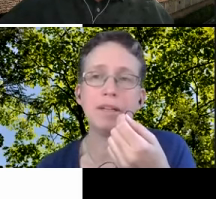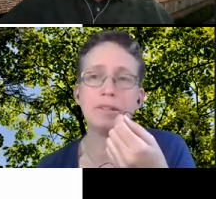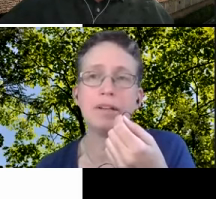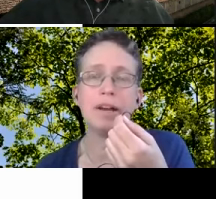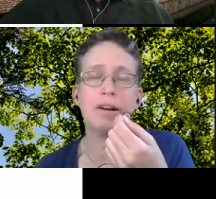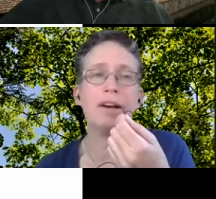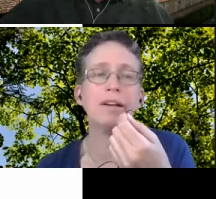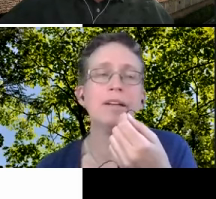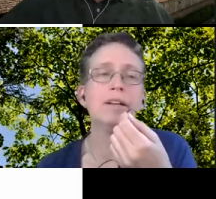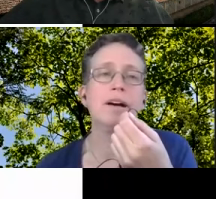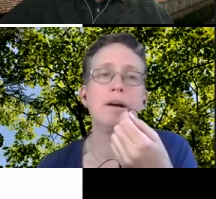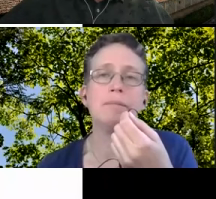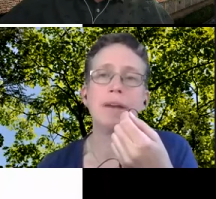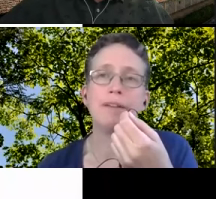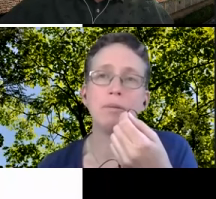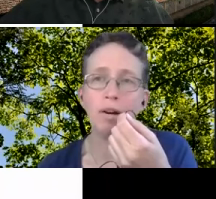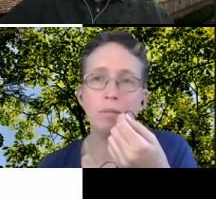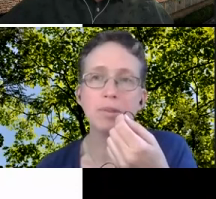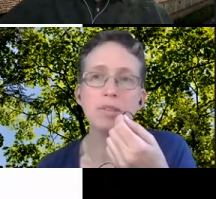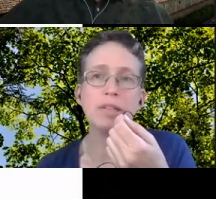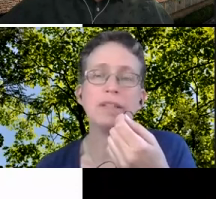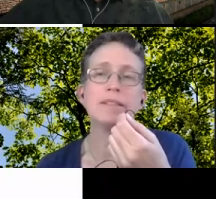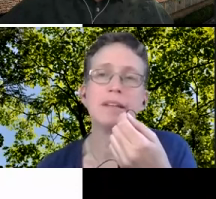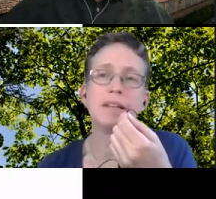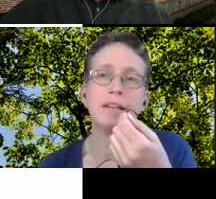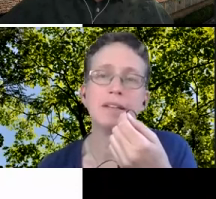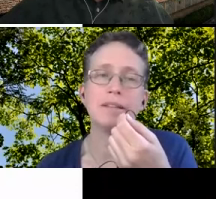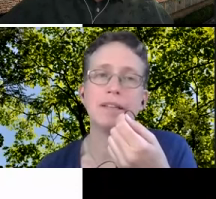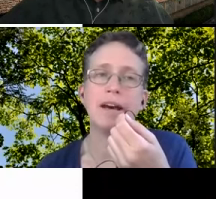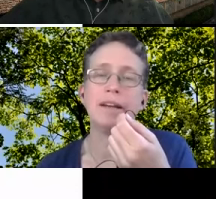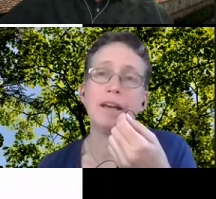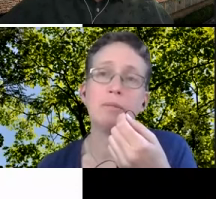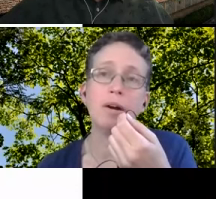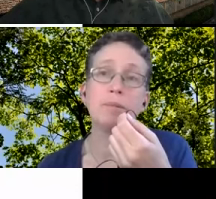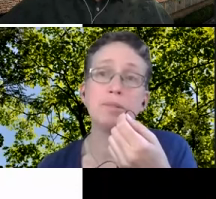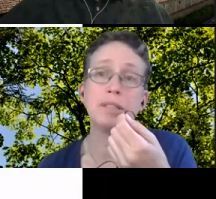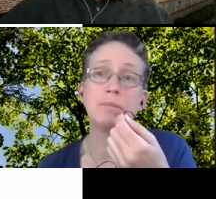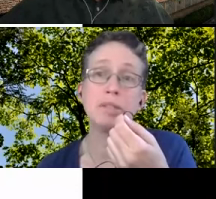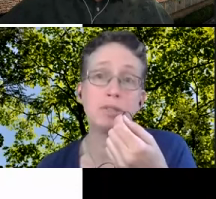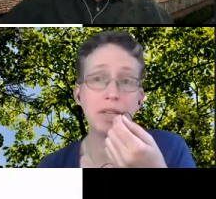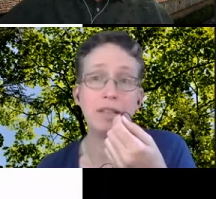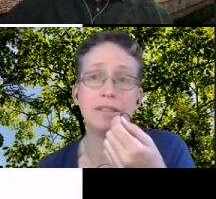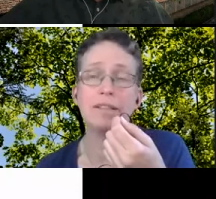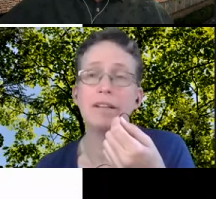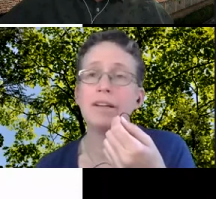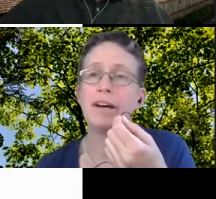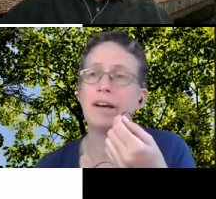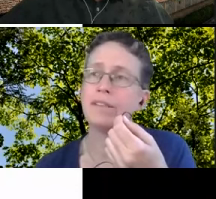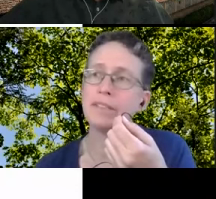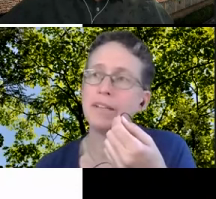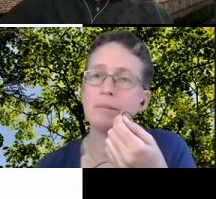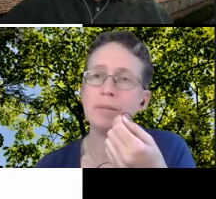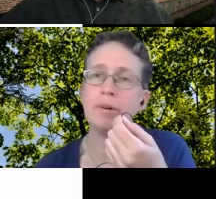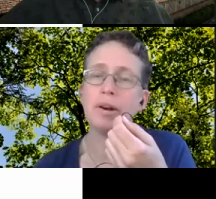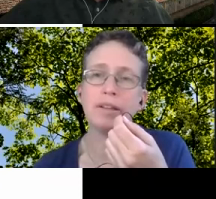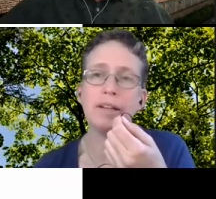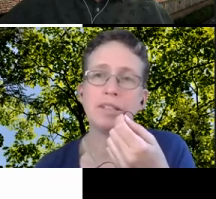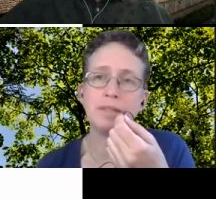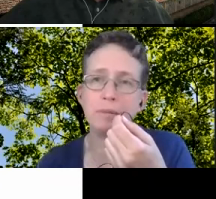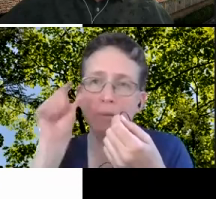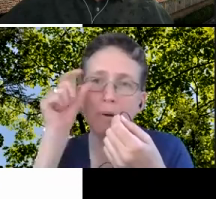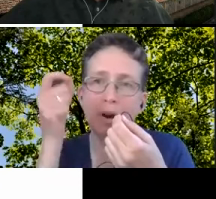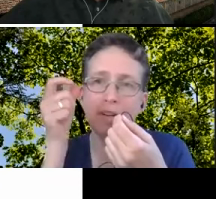immediate surrounding area. Having walkable streets and things like that, and walkable streets with trees. There's a study from New York